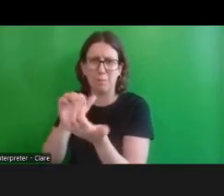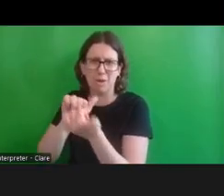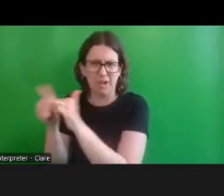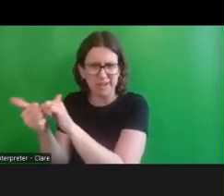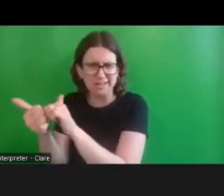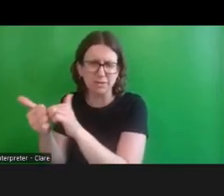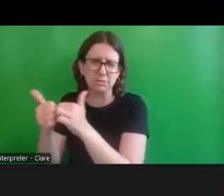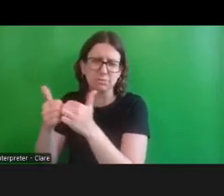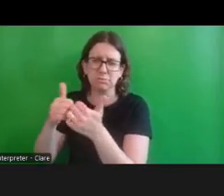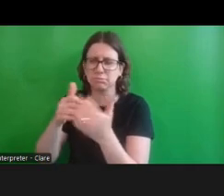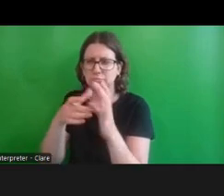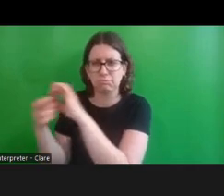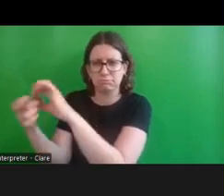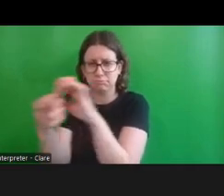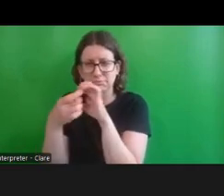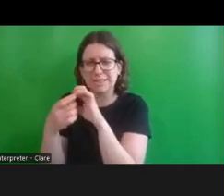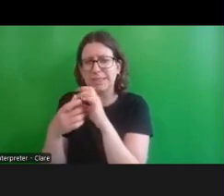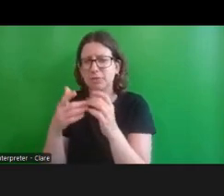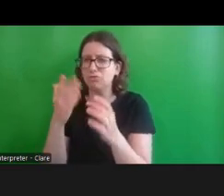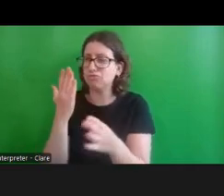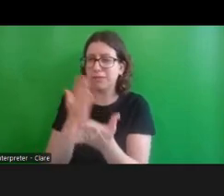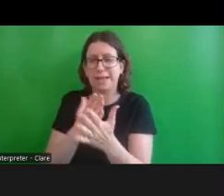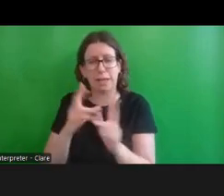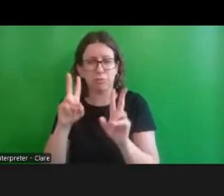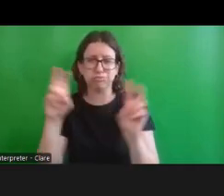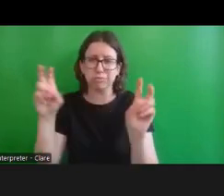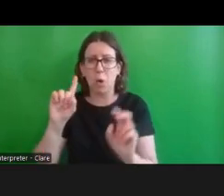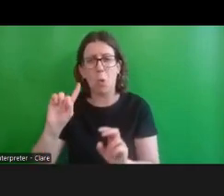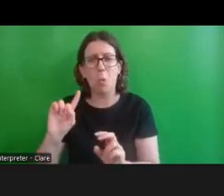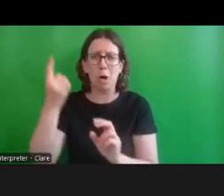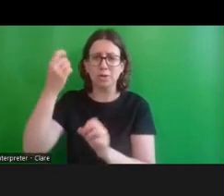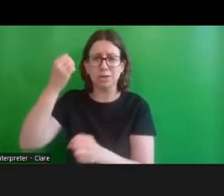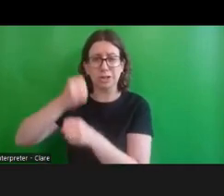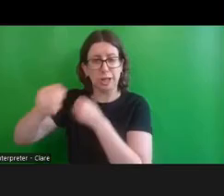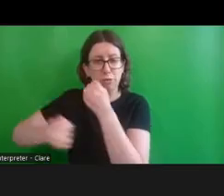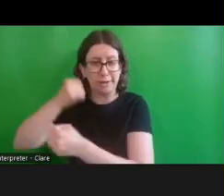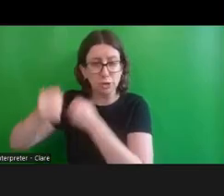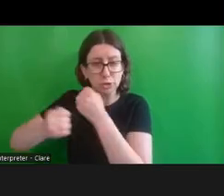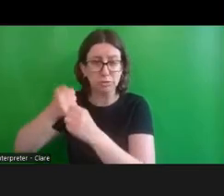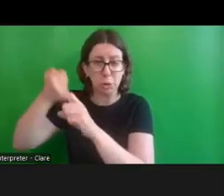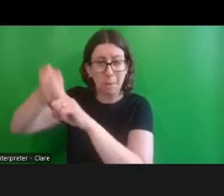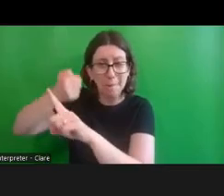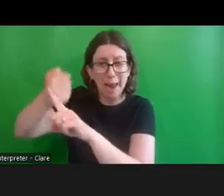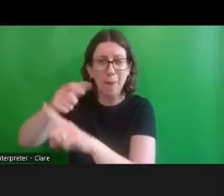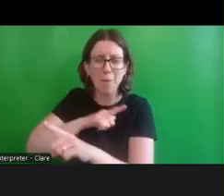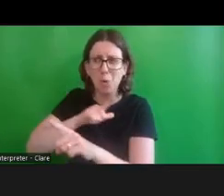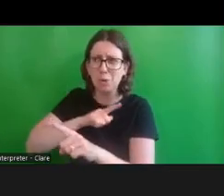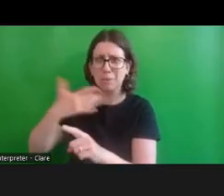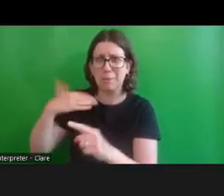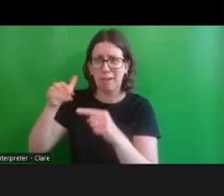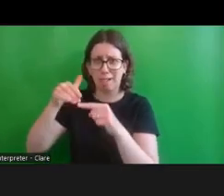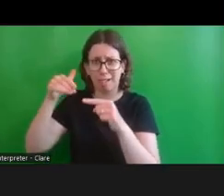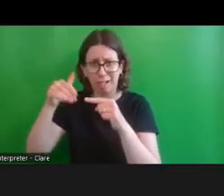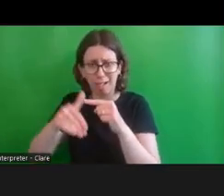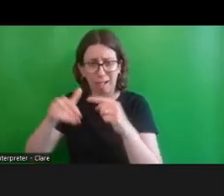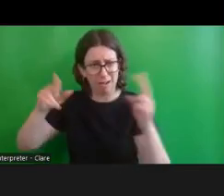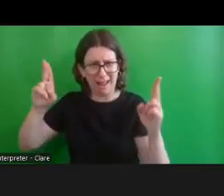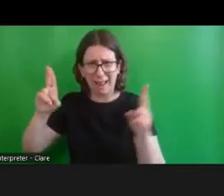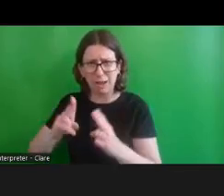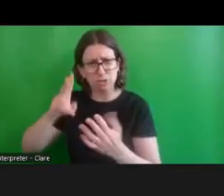it's a once-in-a-generation campaign designed to reverse the decade-long trends in declines in reading and reading for